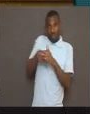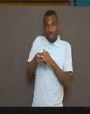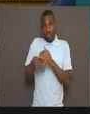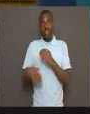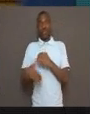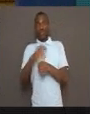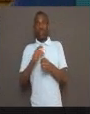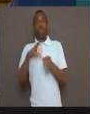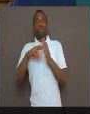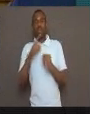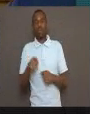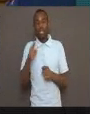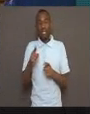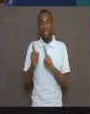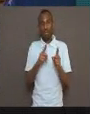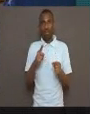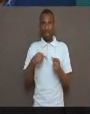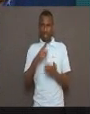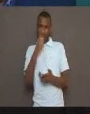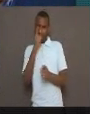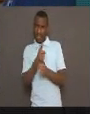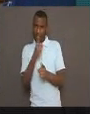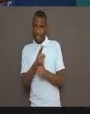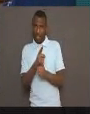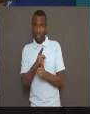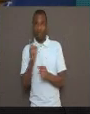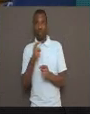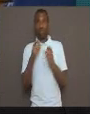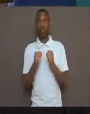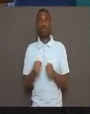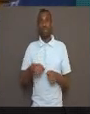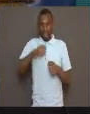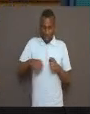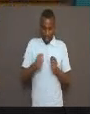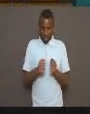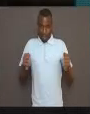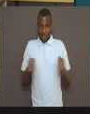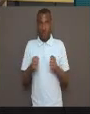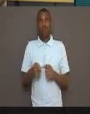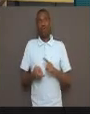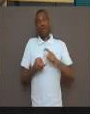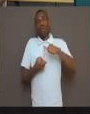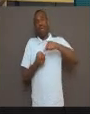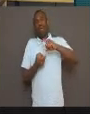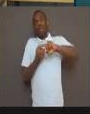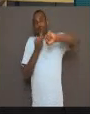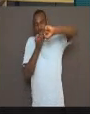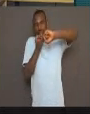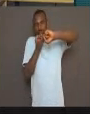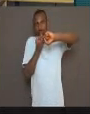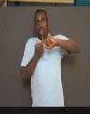You can be sure that while the spring is in the Hooke's law